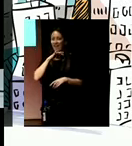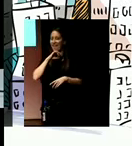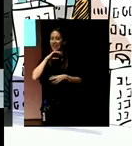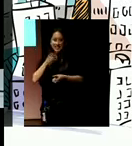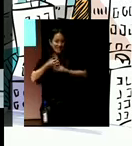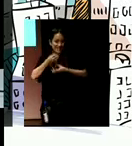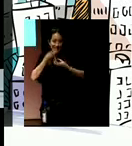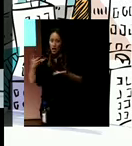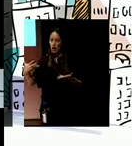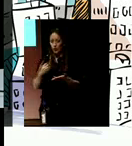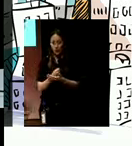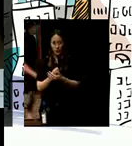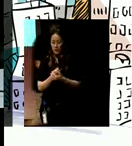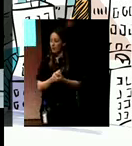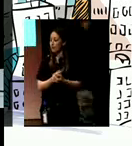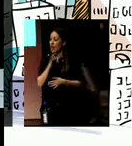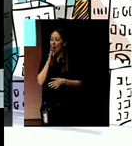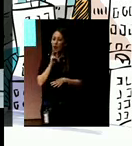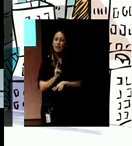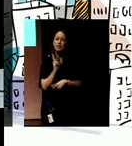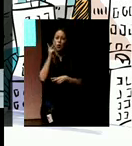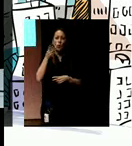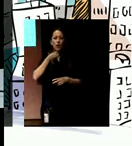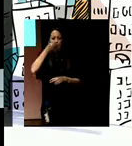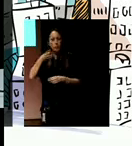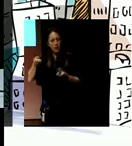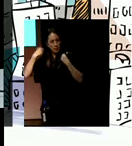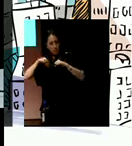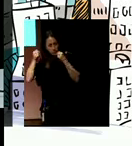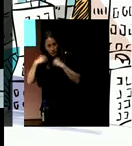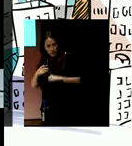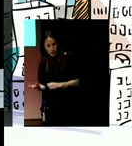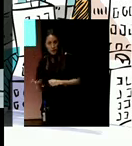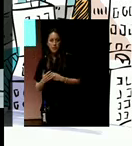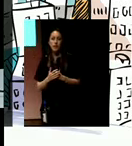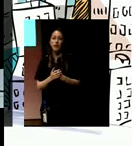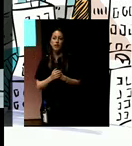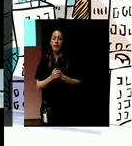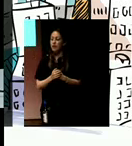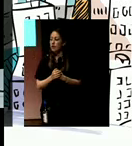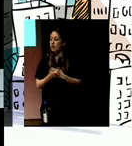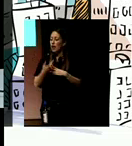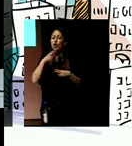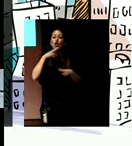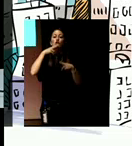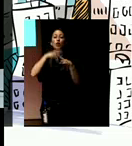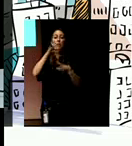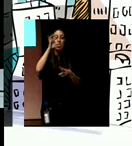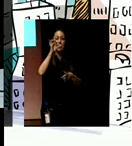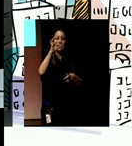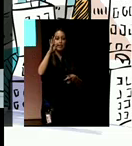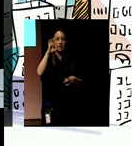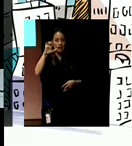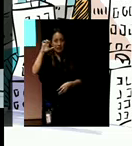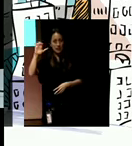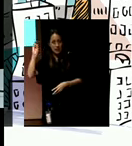your enthusiasm. Now, our second best practice, it is related to the